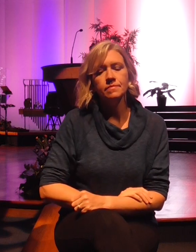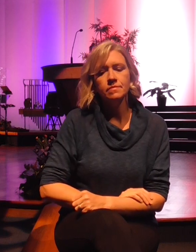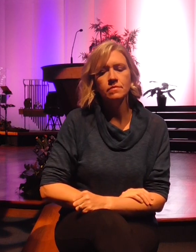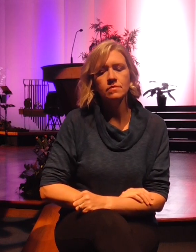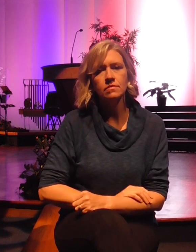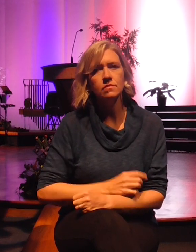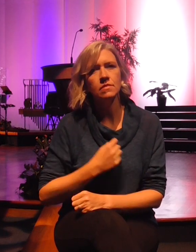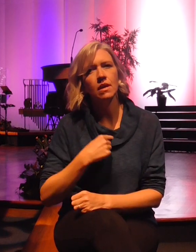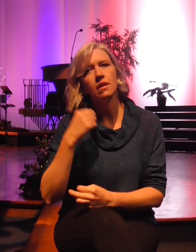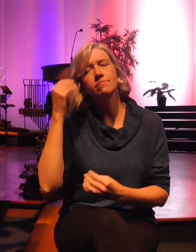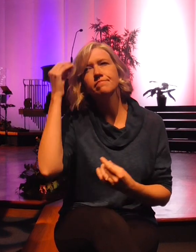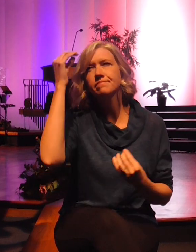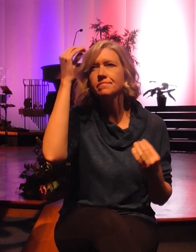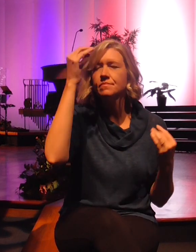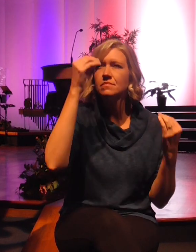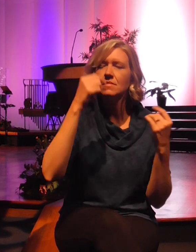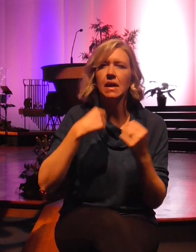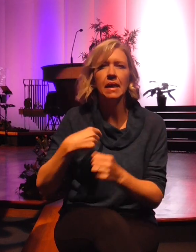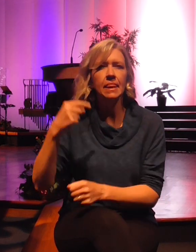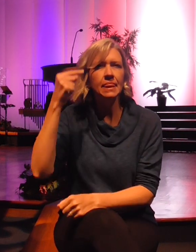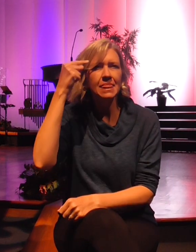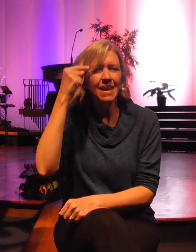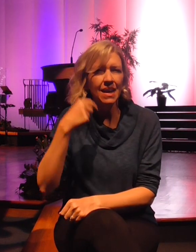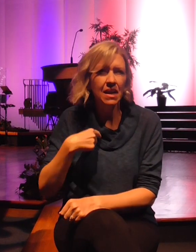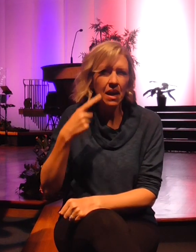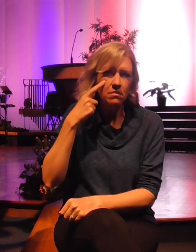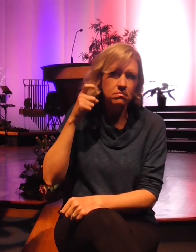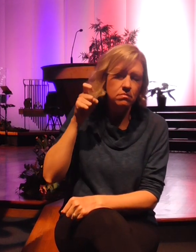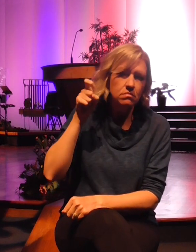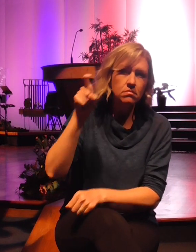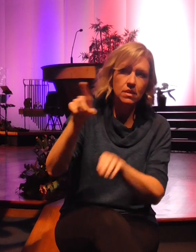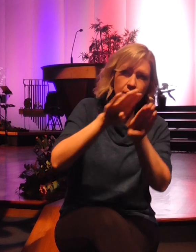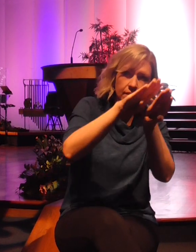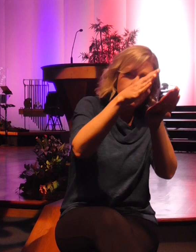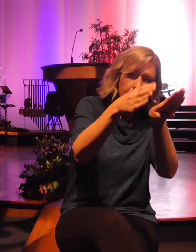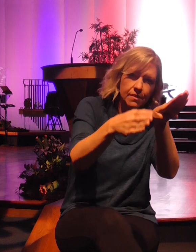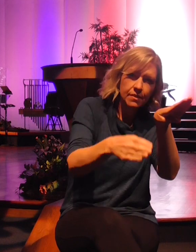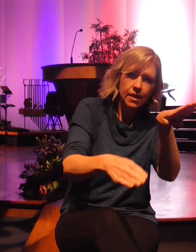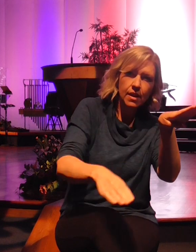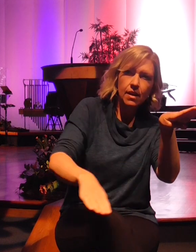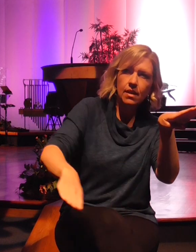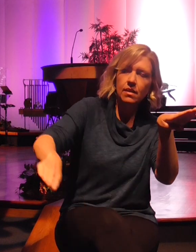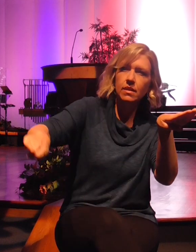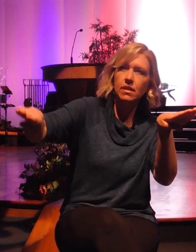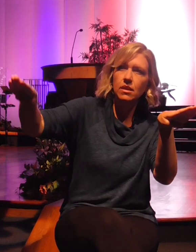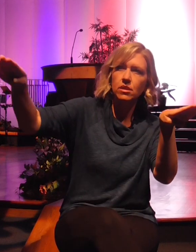I think I see the valley